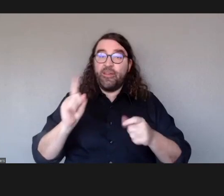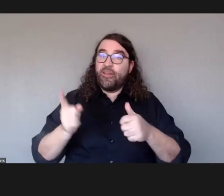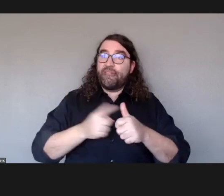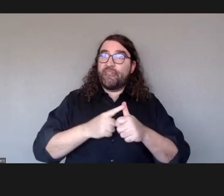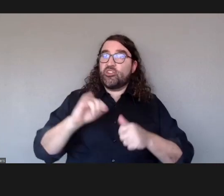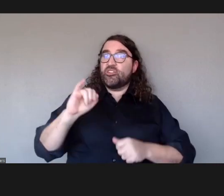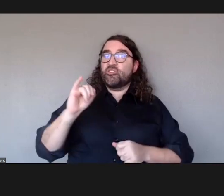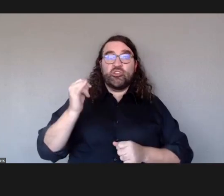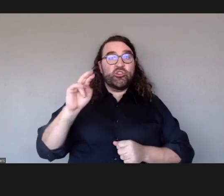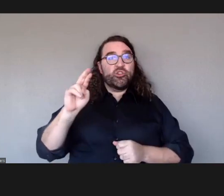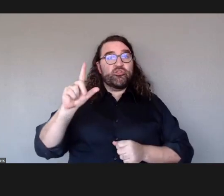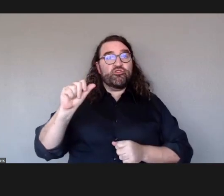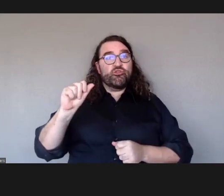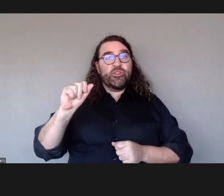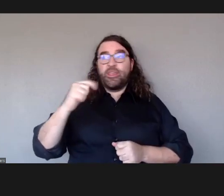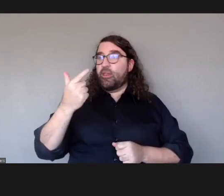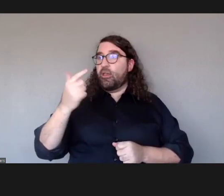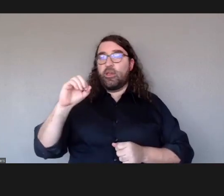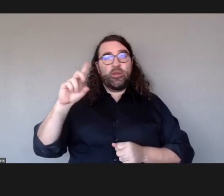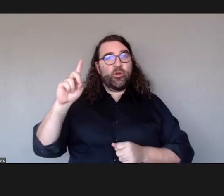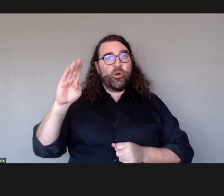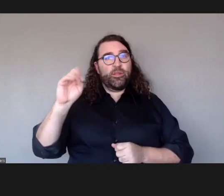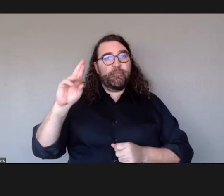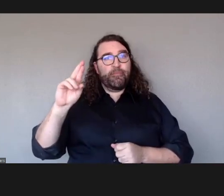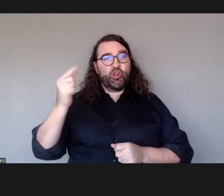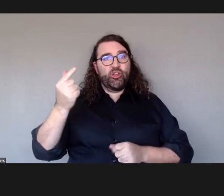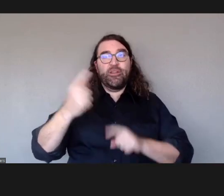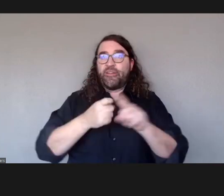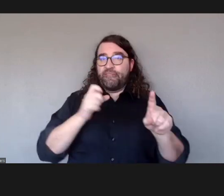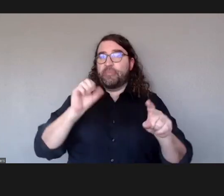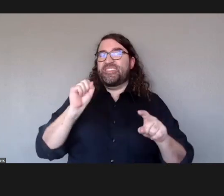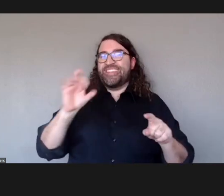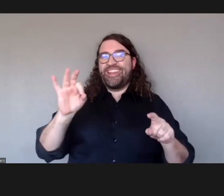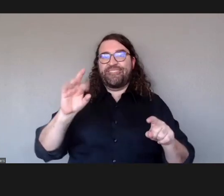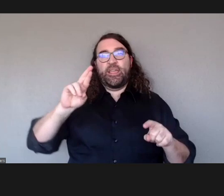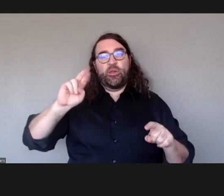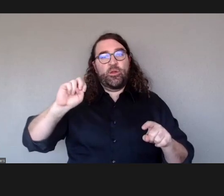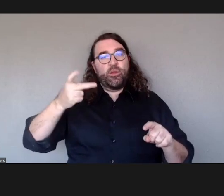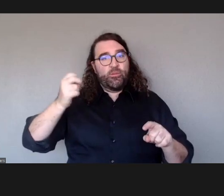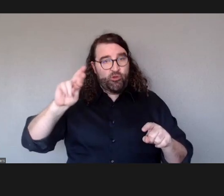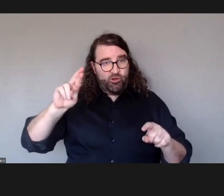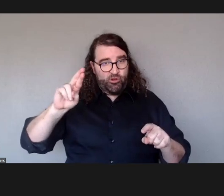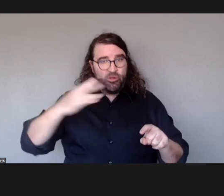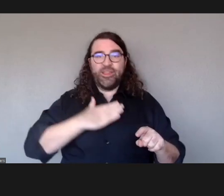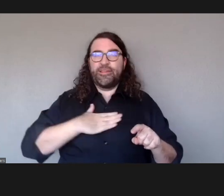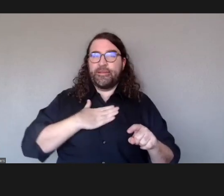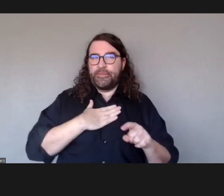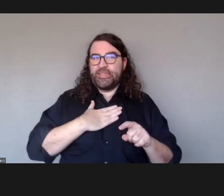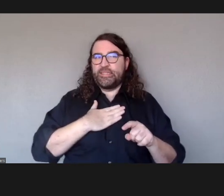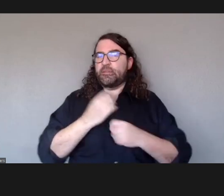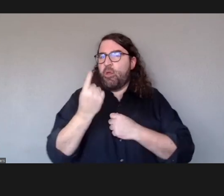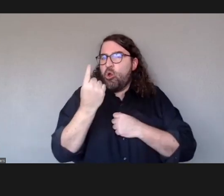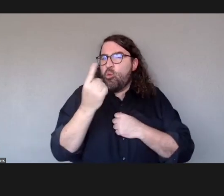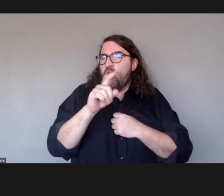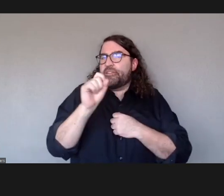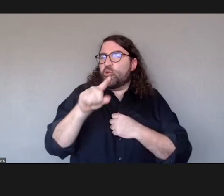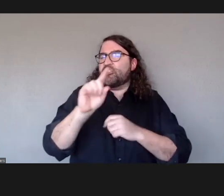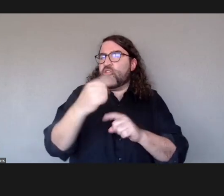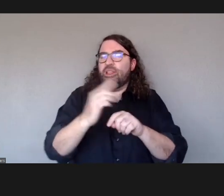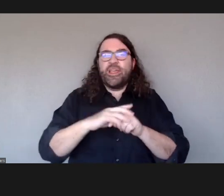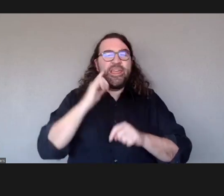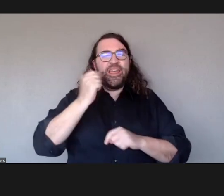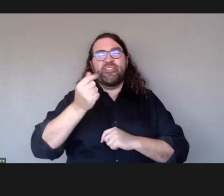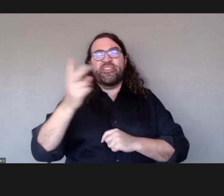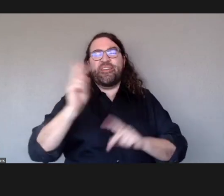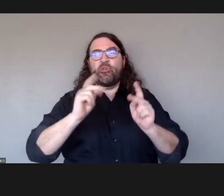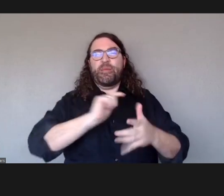Fe Reporter, you're unmuted and you can ask your question. And I do ask that we limit this to one question. We have several hands